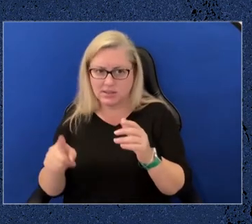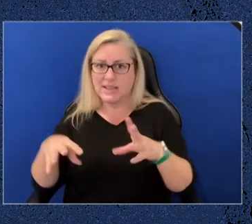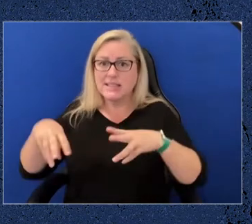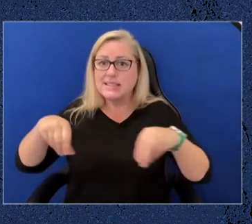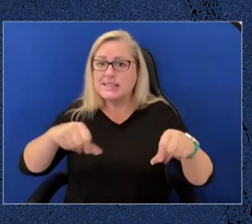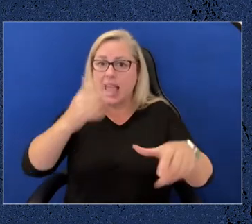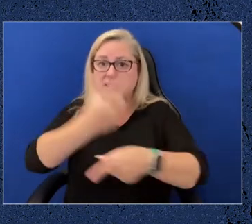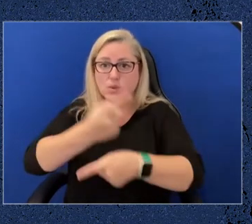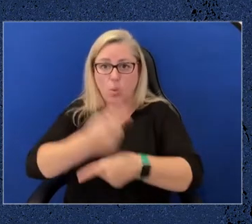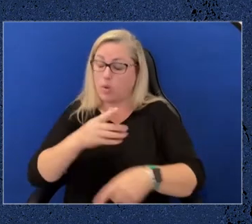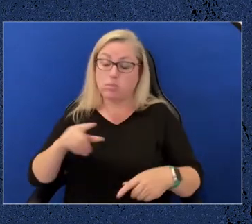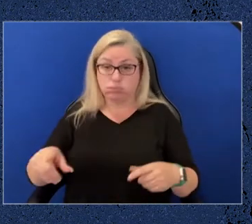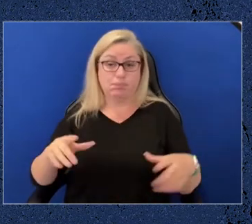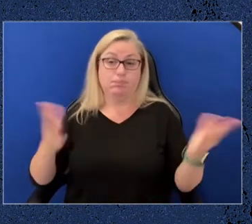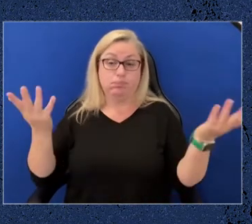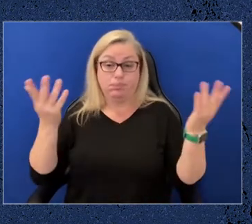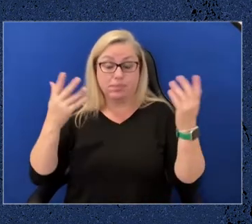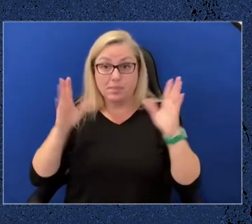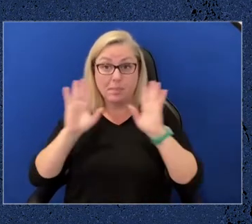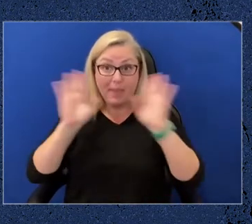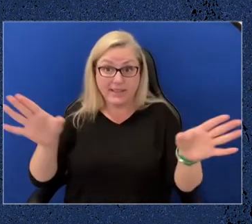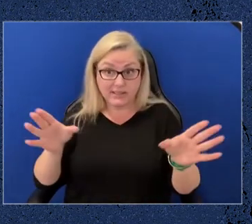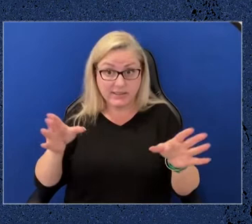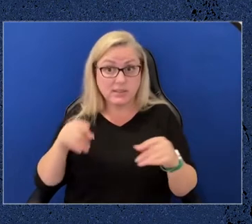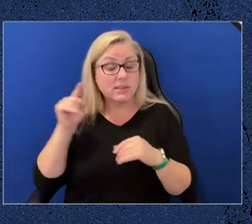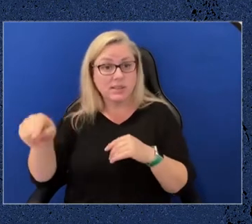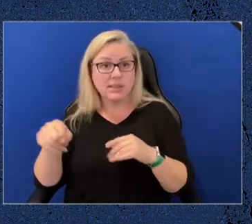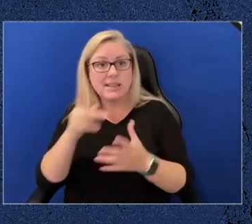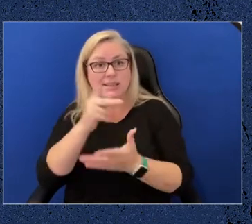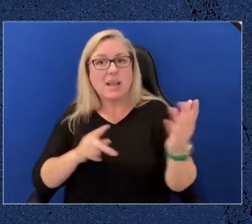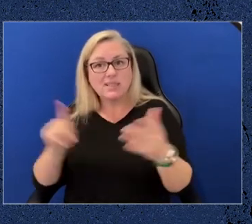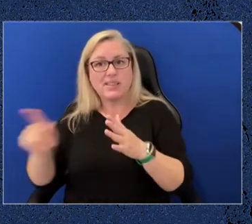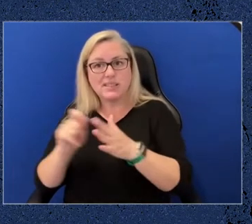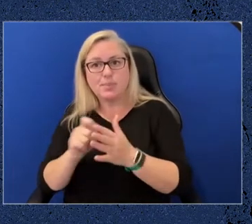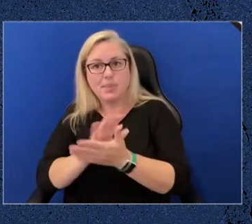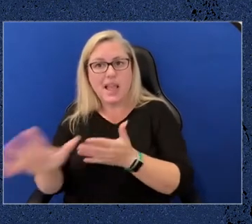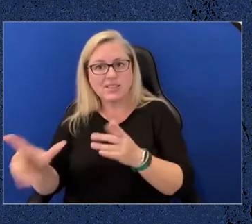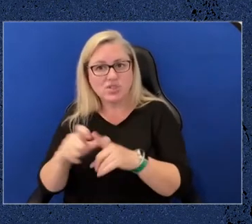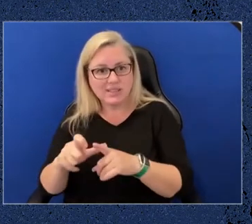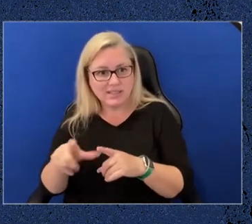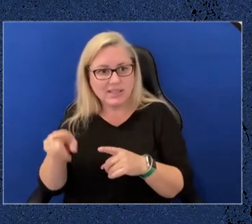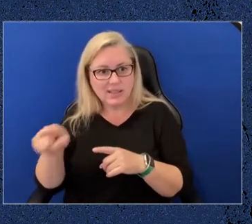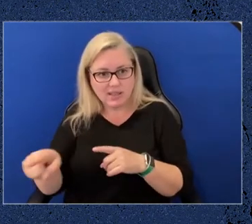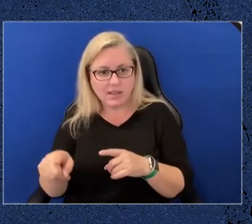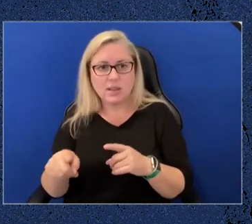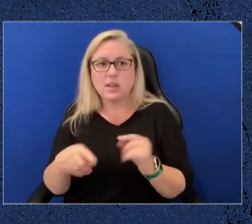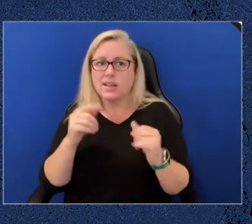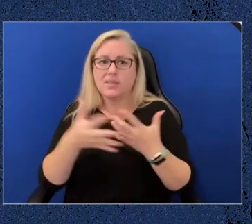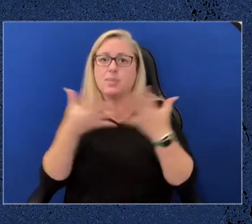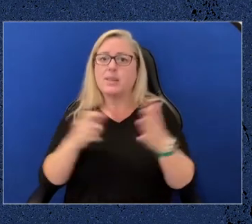mind. It's worth reading. It's actually part of his PhD. Does something kind of different now, but there was this large project about